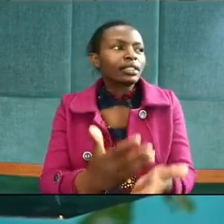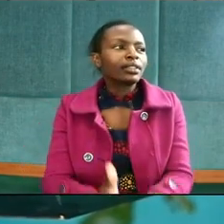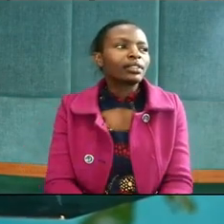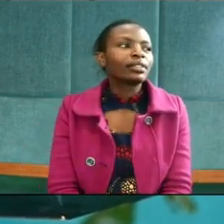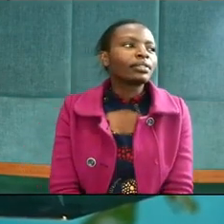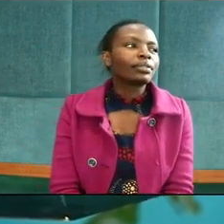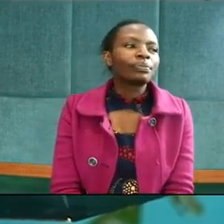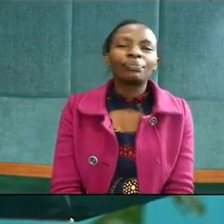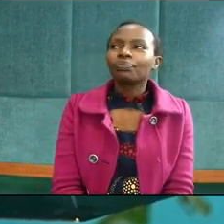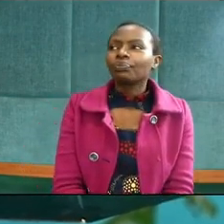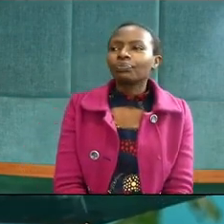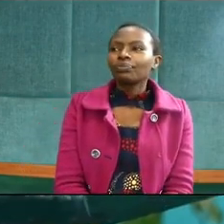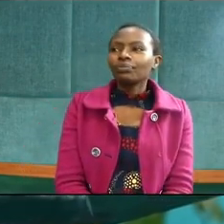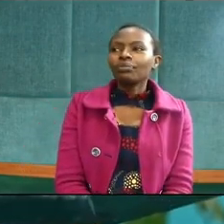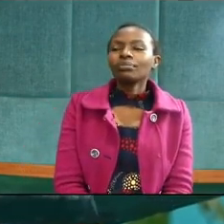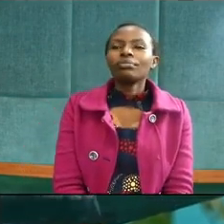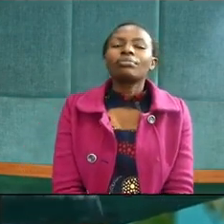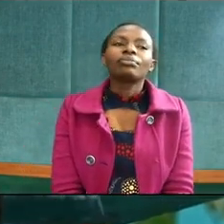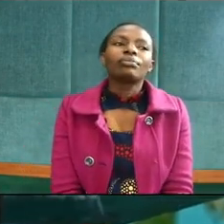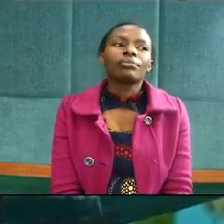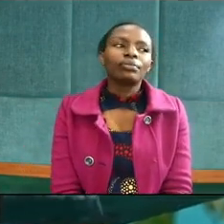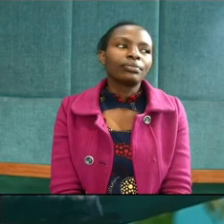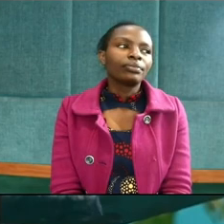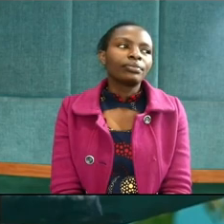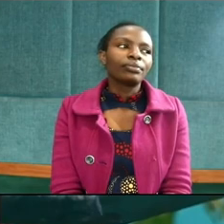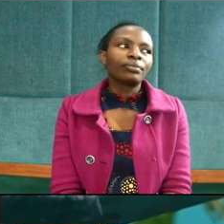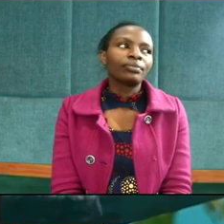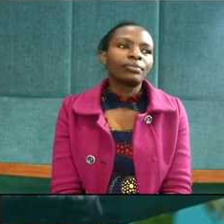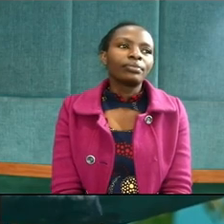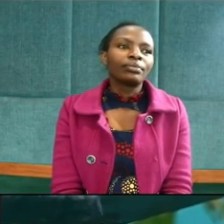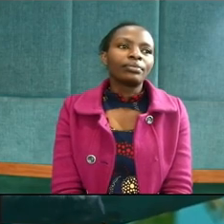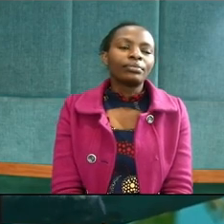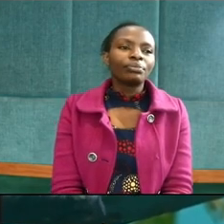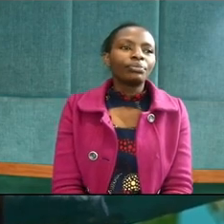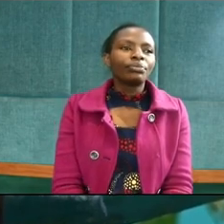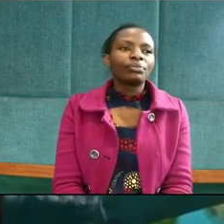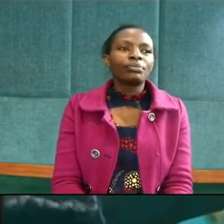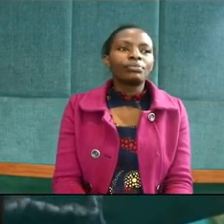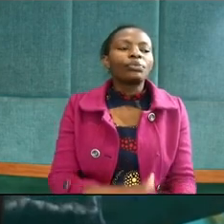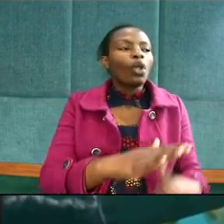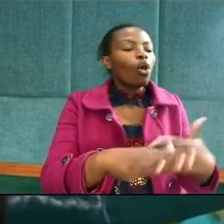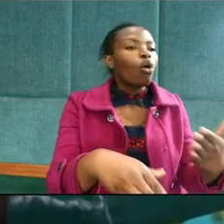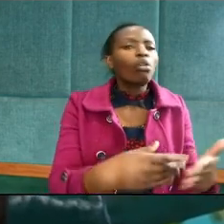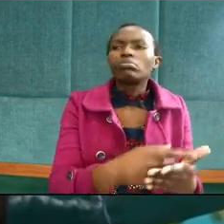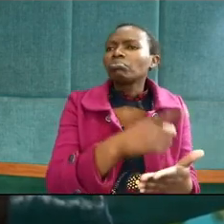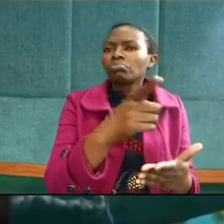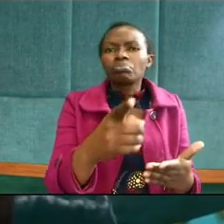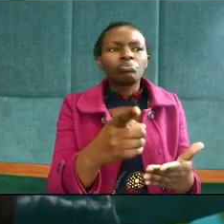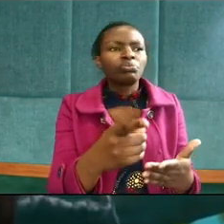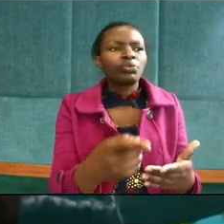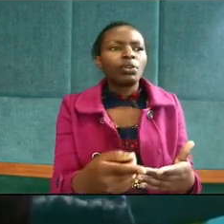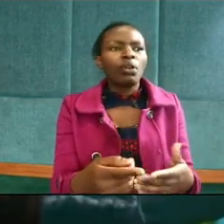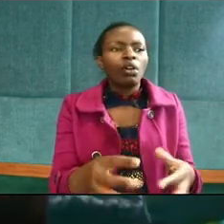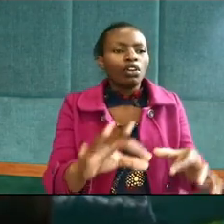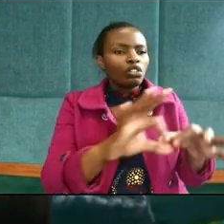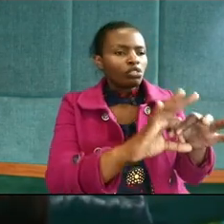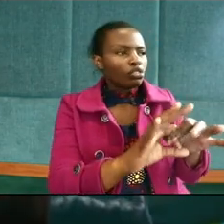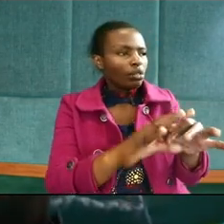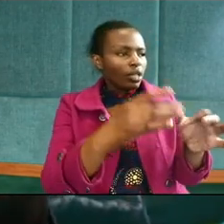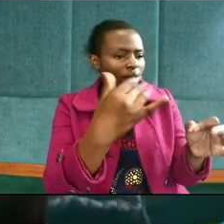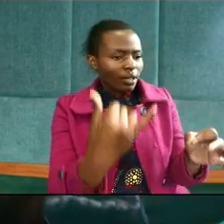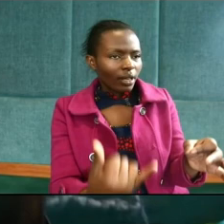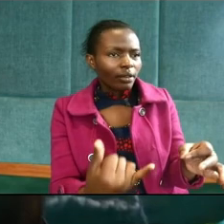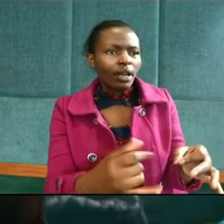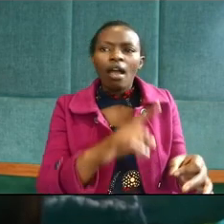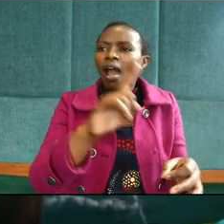For those of you that are joining us via whatever platform that you may be joining us with, I will